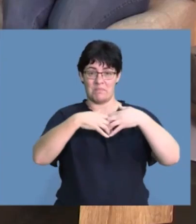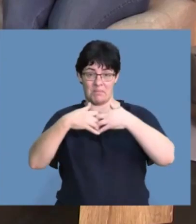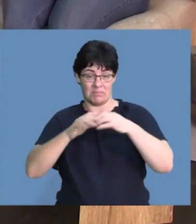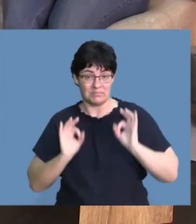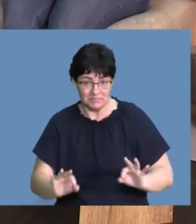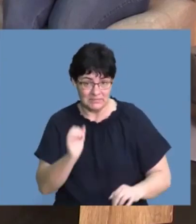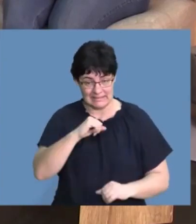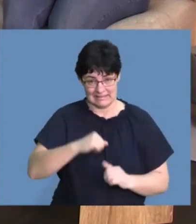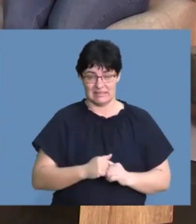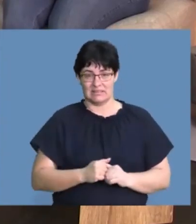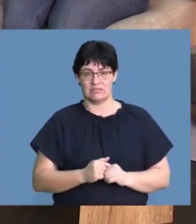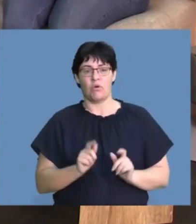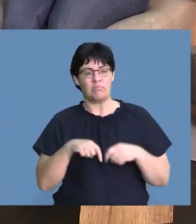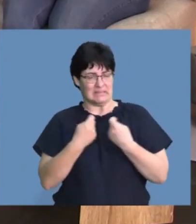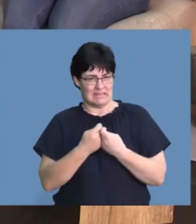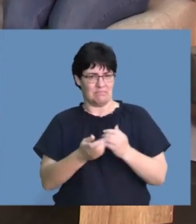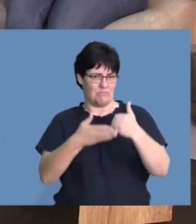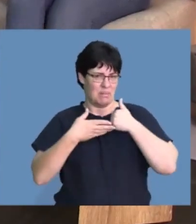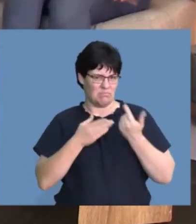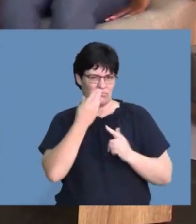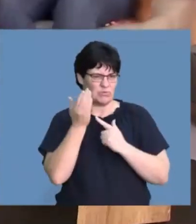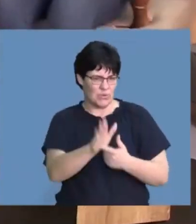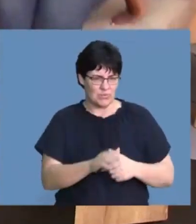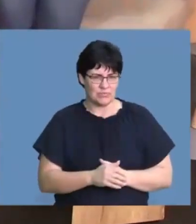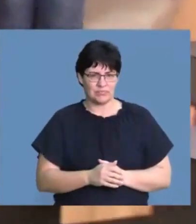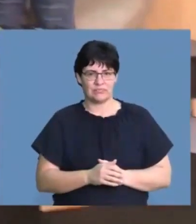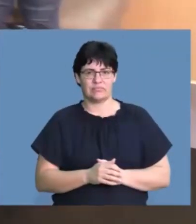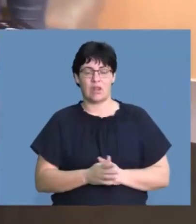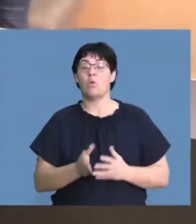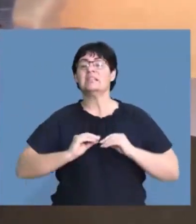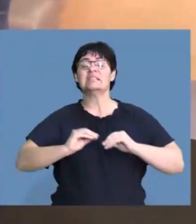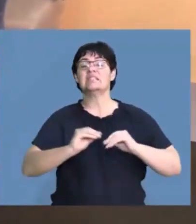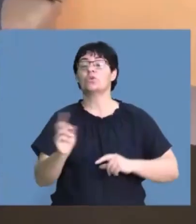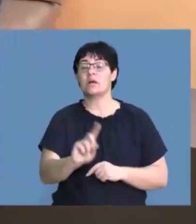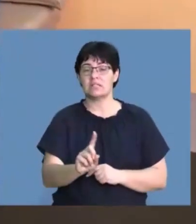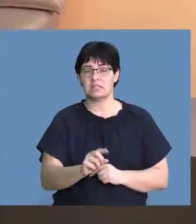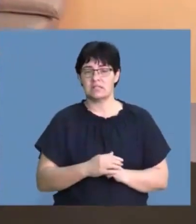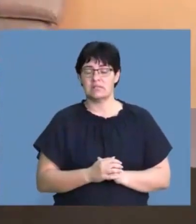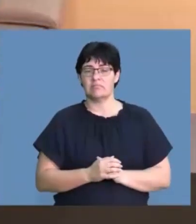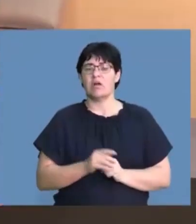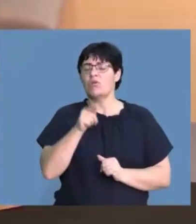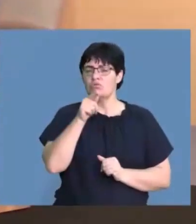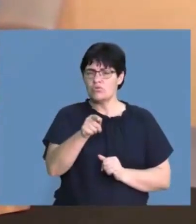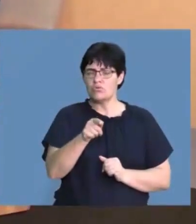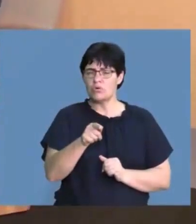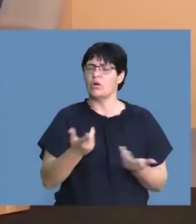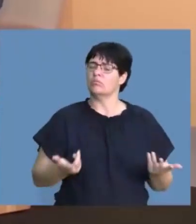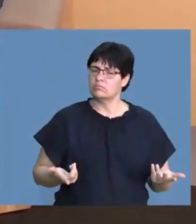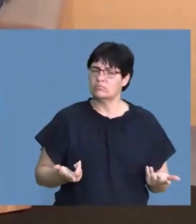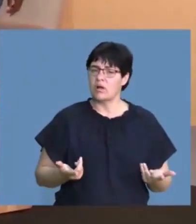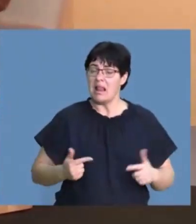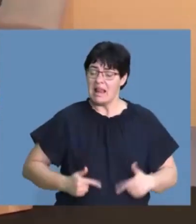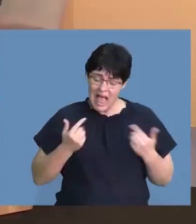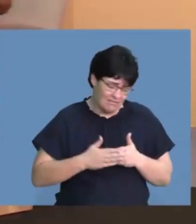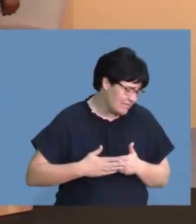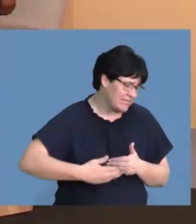got it. So I've got the team to help me with something today. Come. Yeah. So we're going to teach you something that you can use for literally